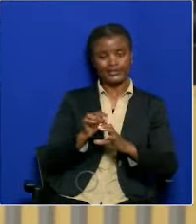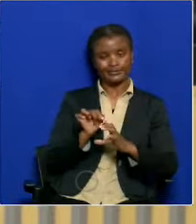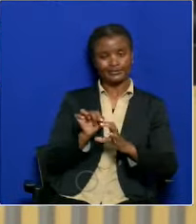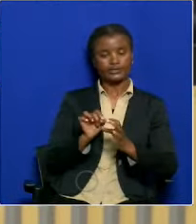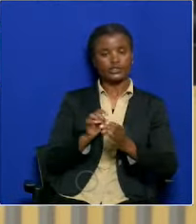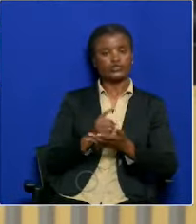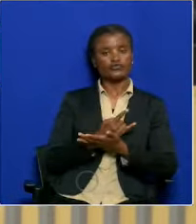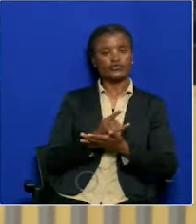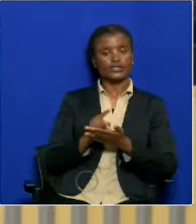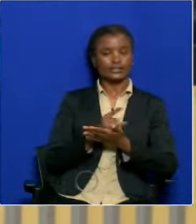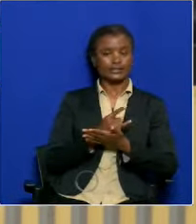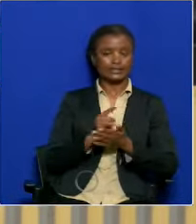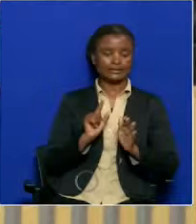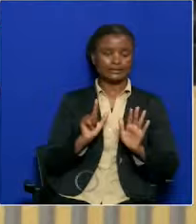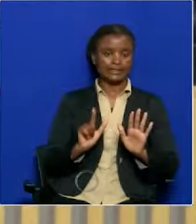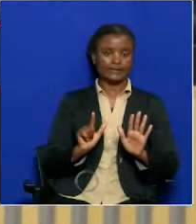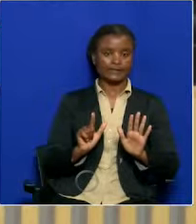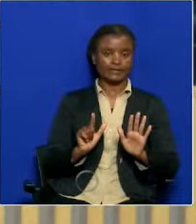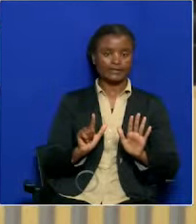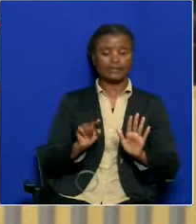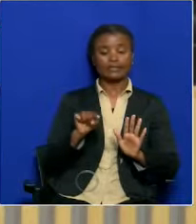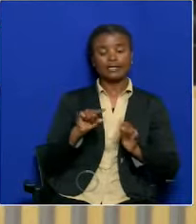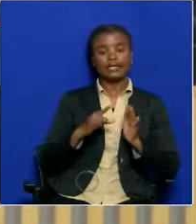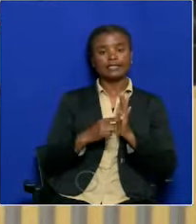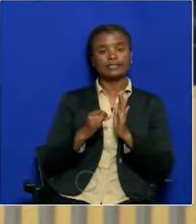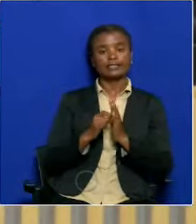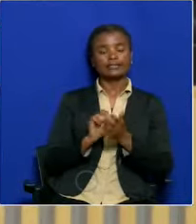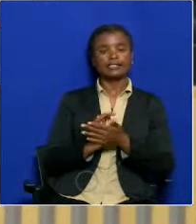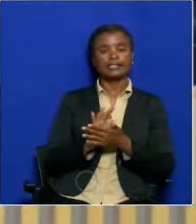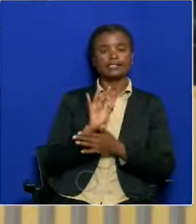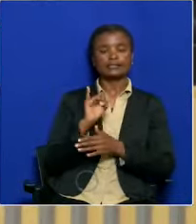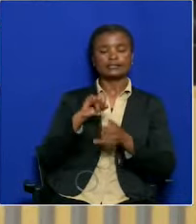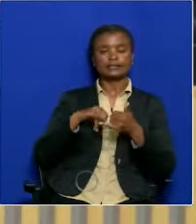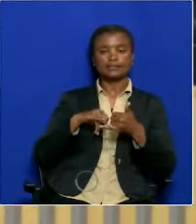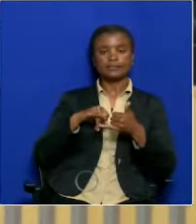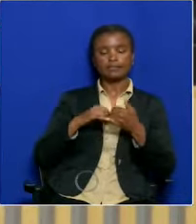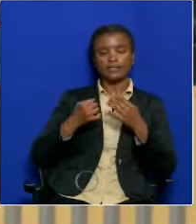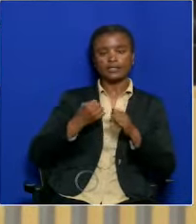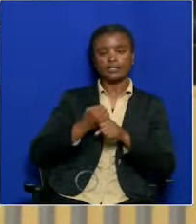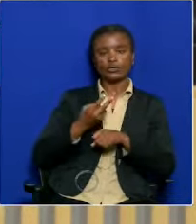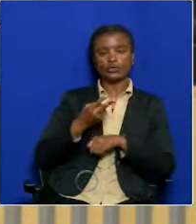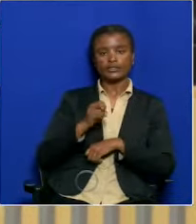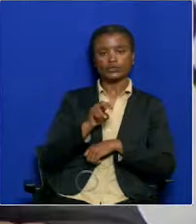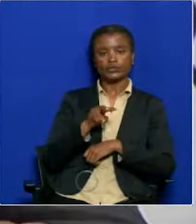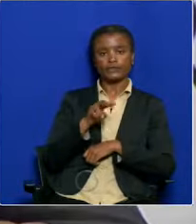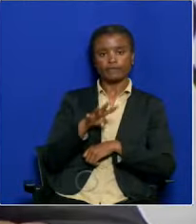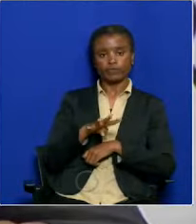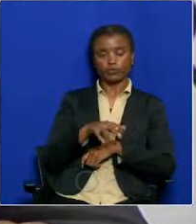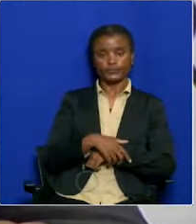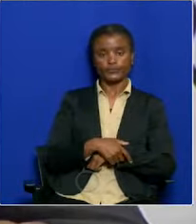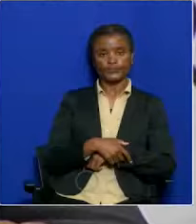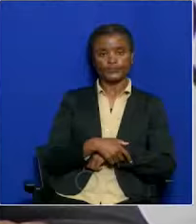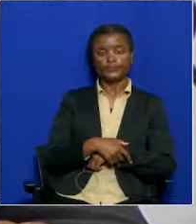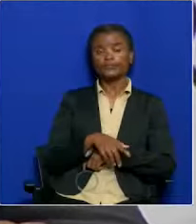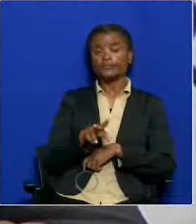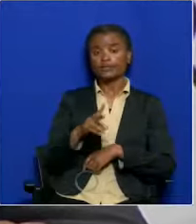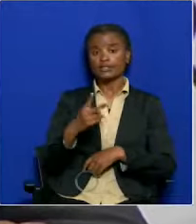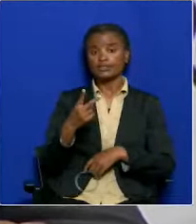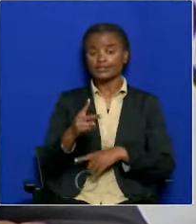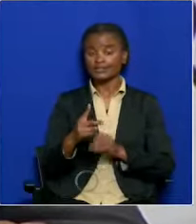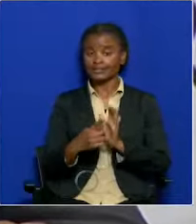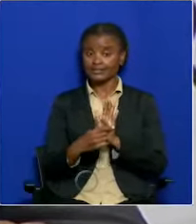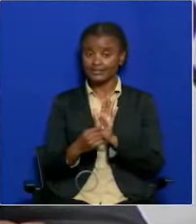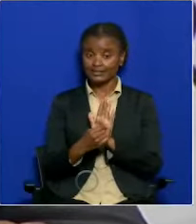the 13th of September, 2024. So do you see that the date there is 13